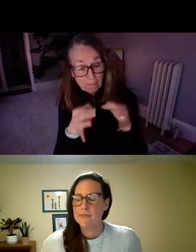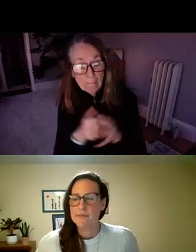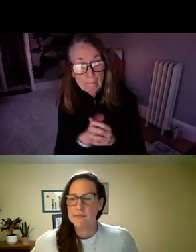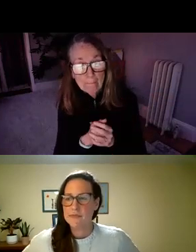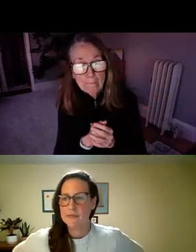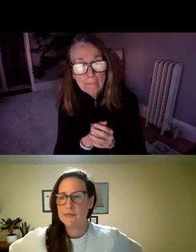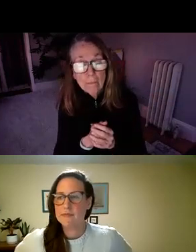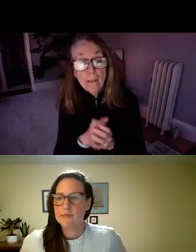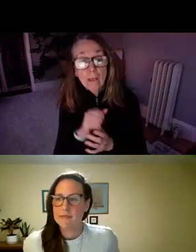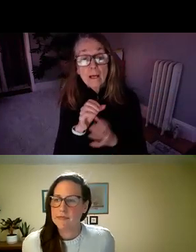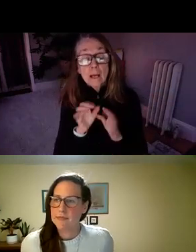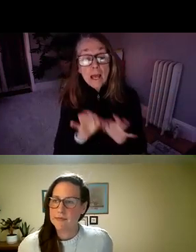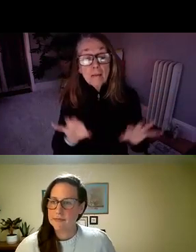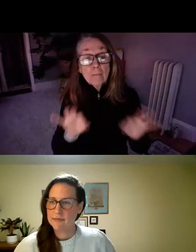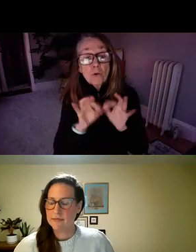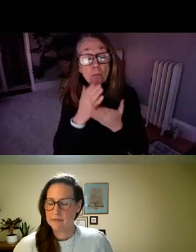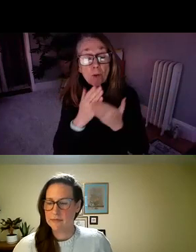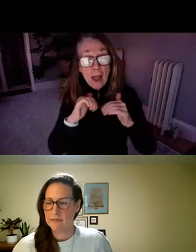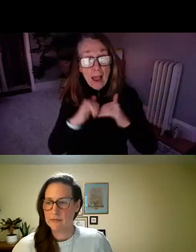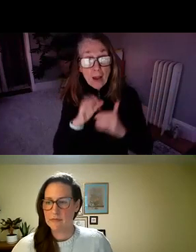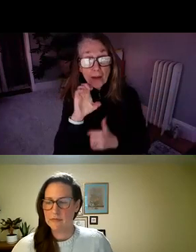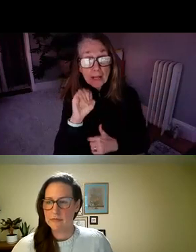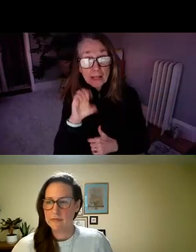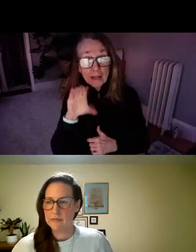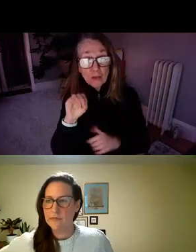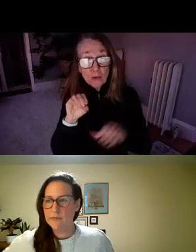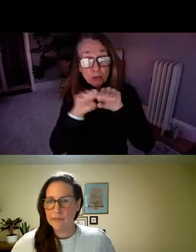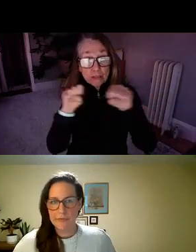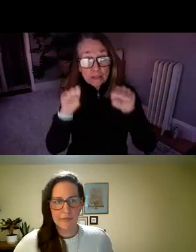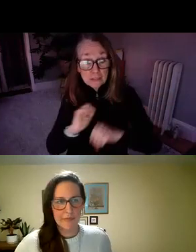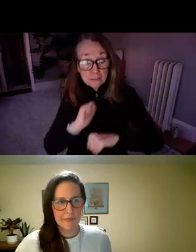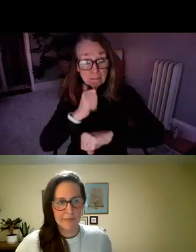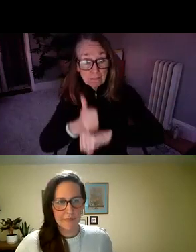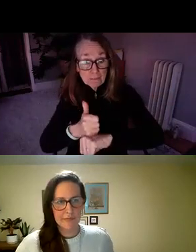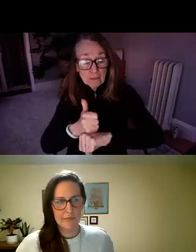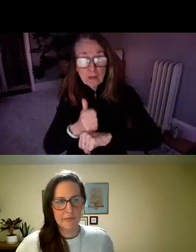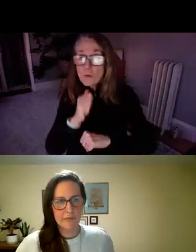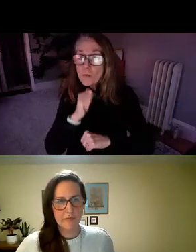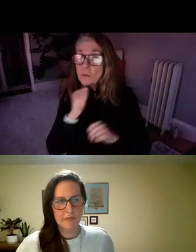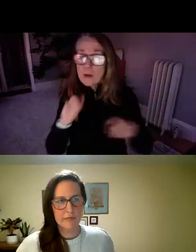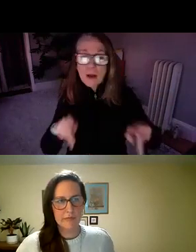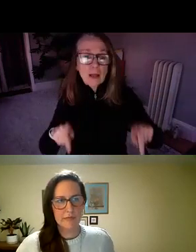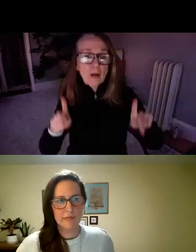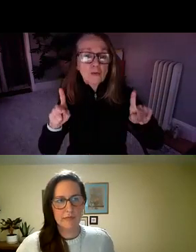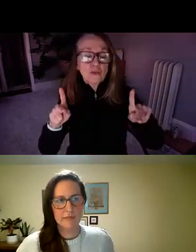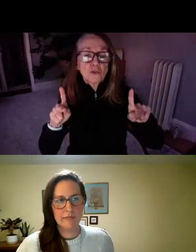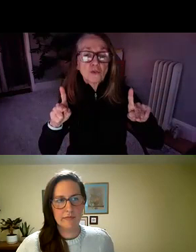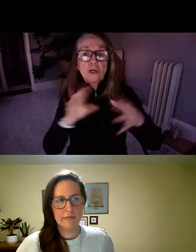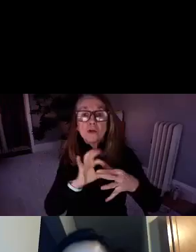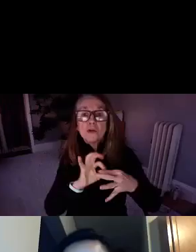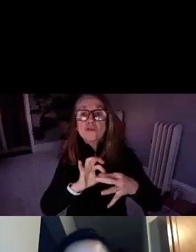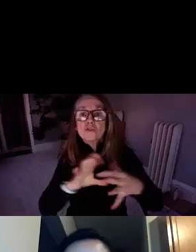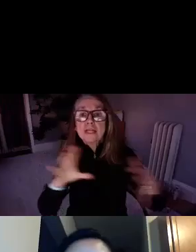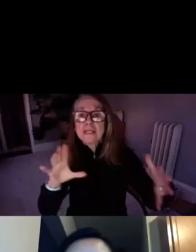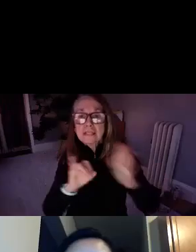core component of how the ecosystem is set up right now is that we are not allowed to release any